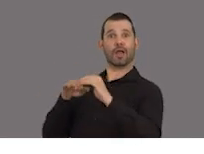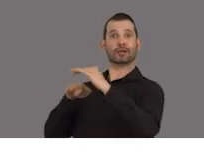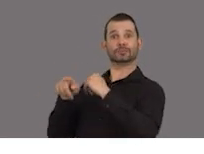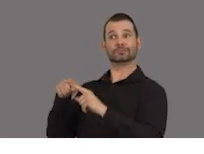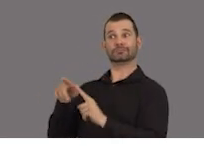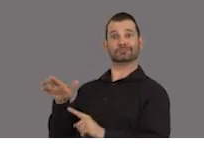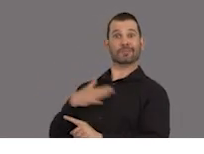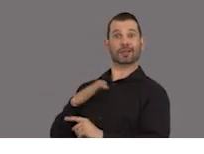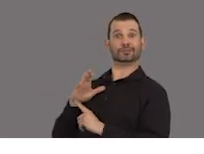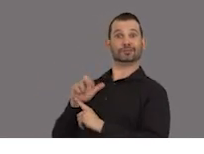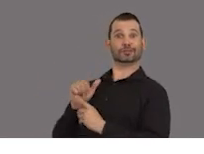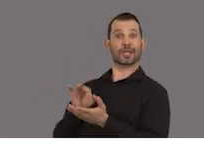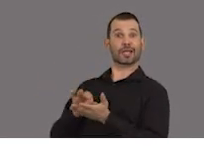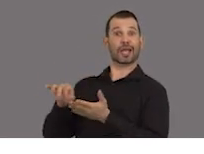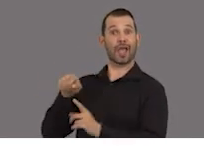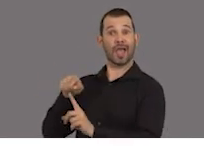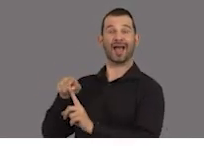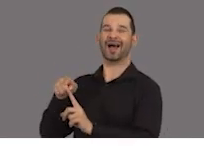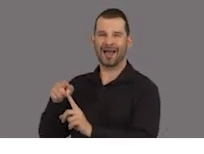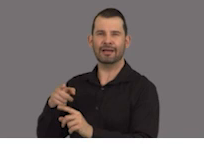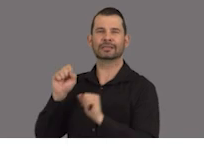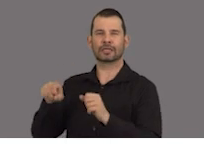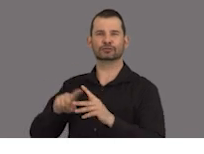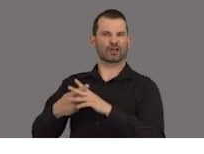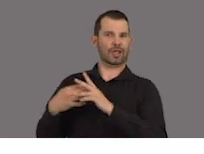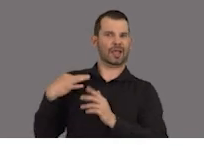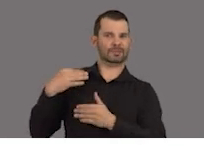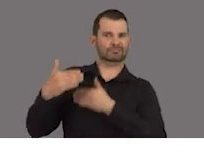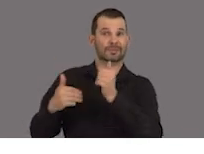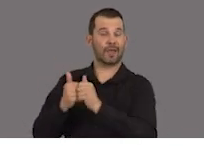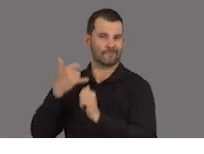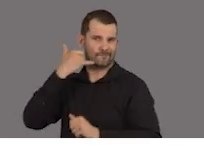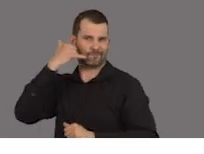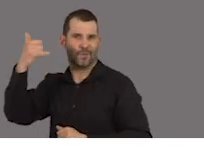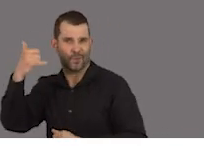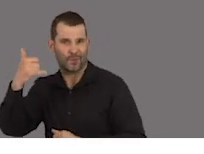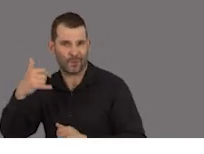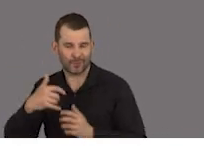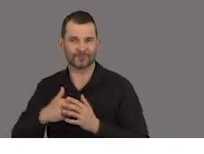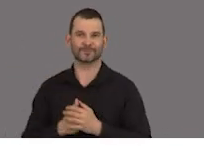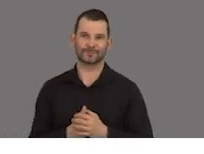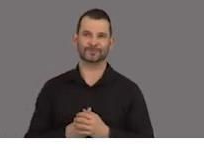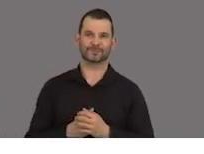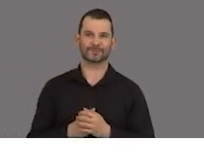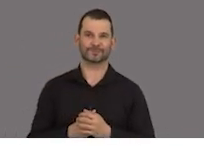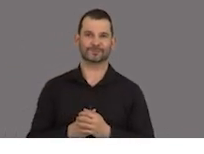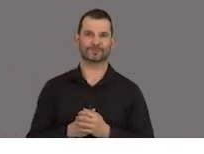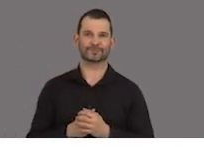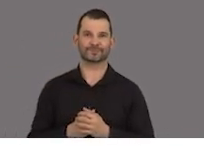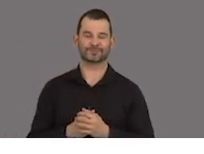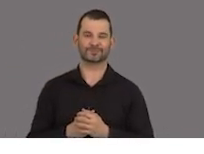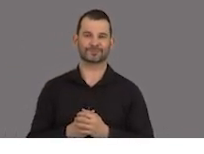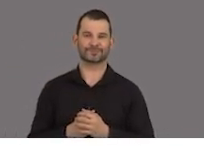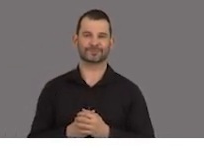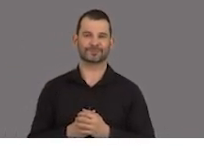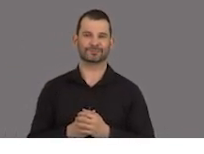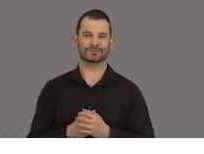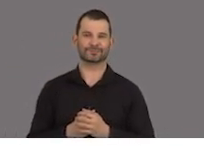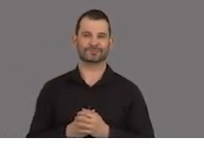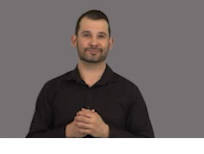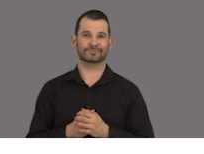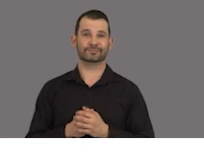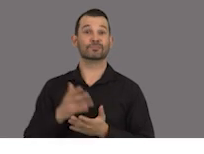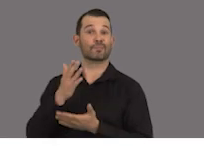If the applicant does not have online access to the CRA's My Account, they can start the application over the